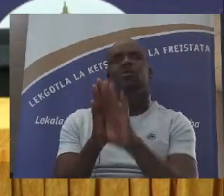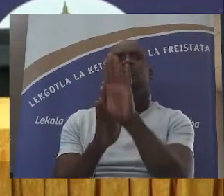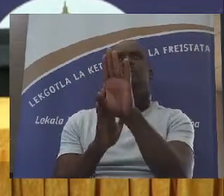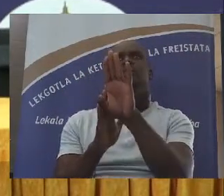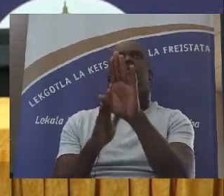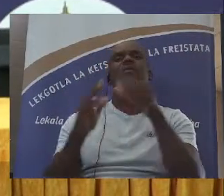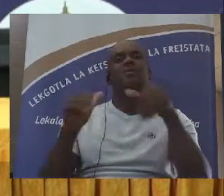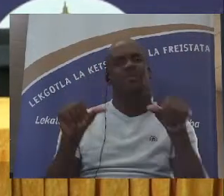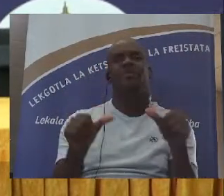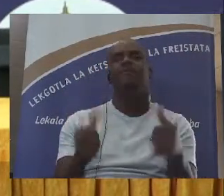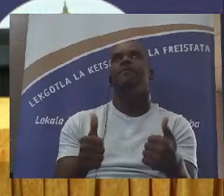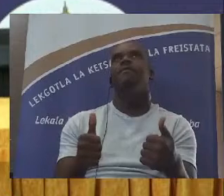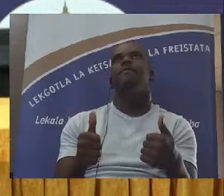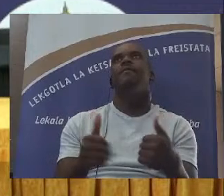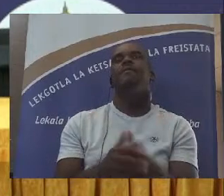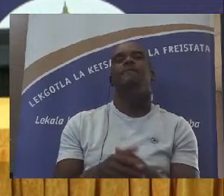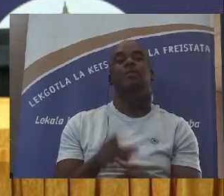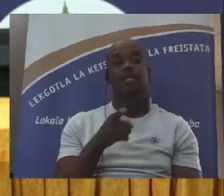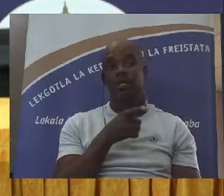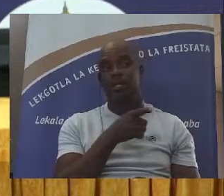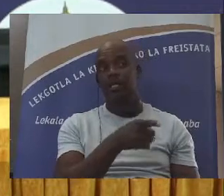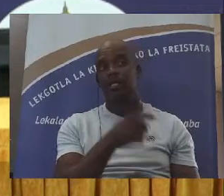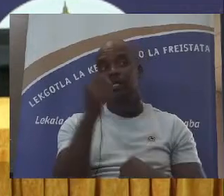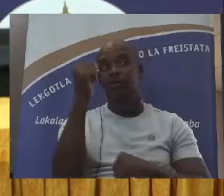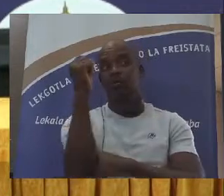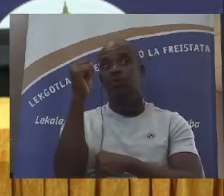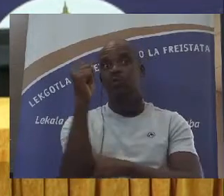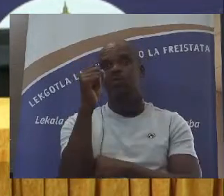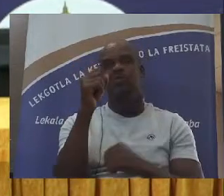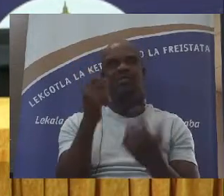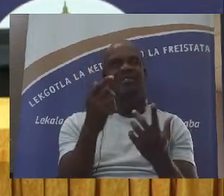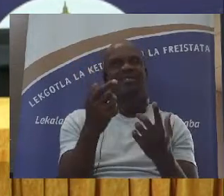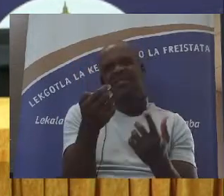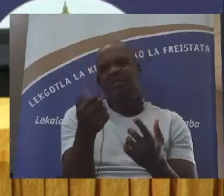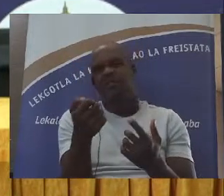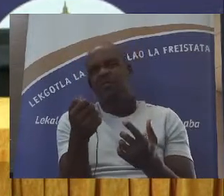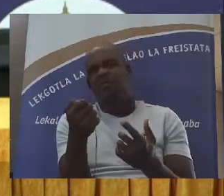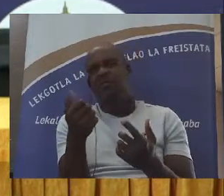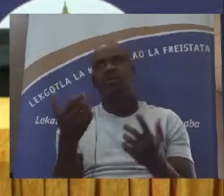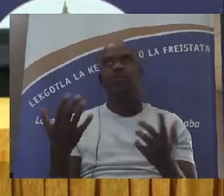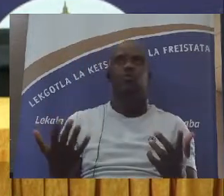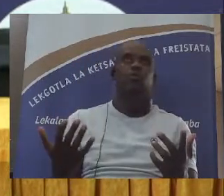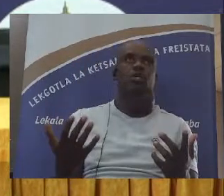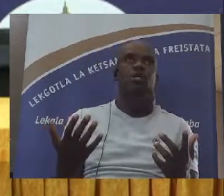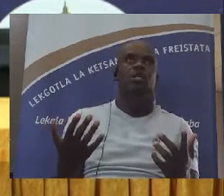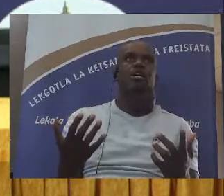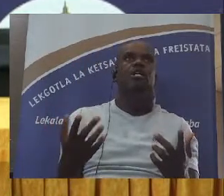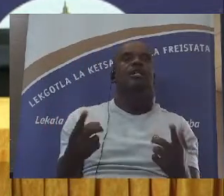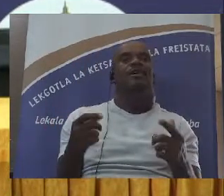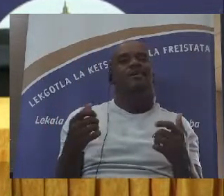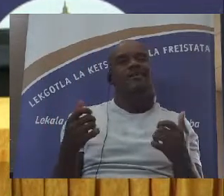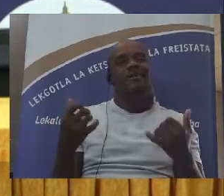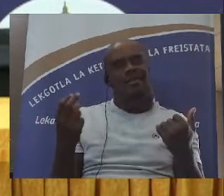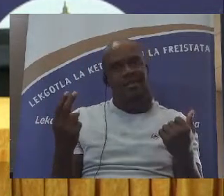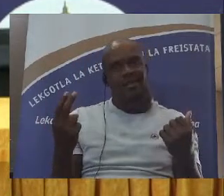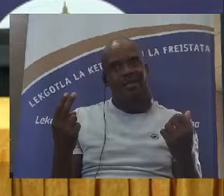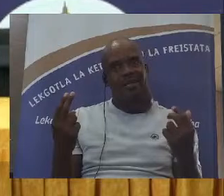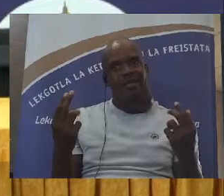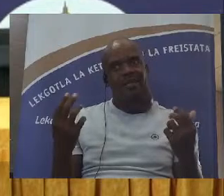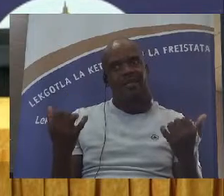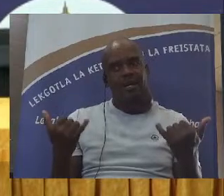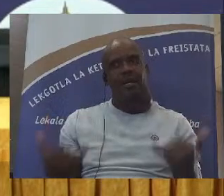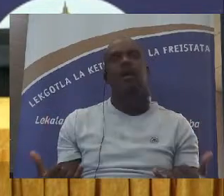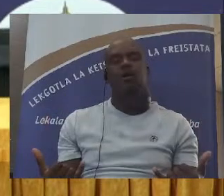even less offices. So number one, with the combination of the three into a single entity,